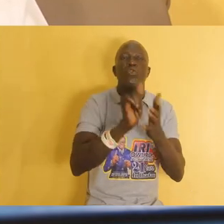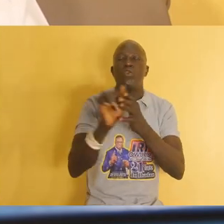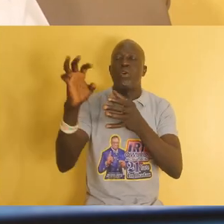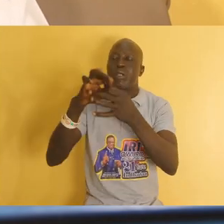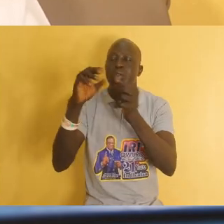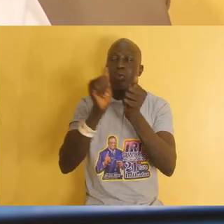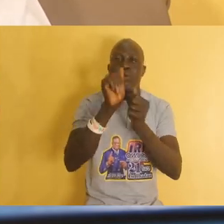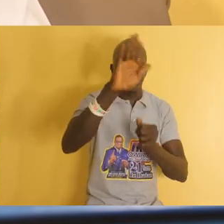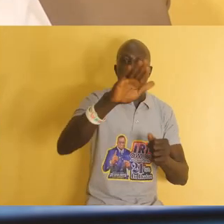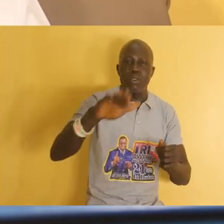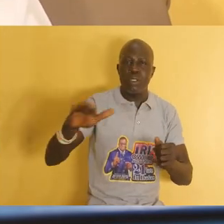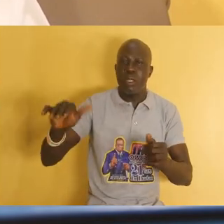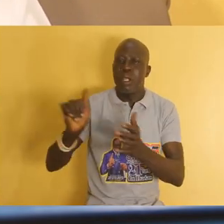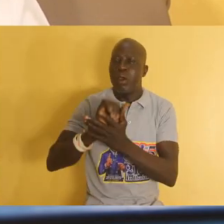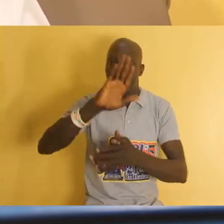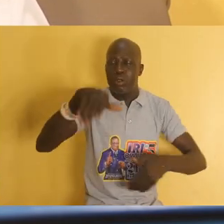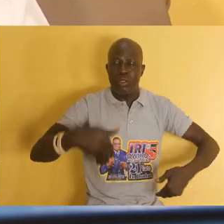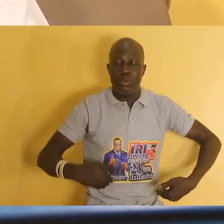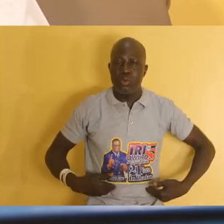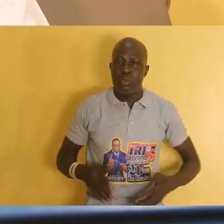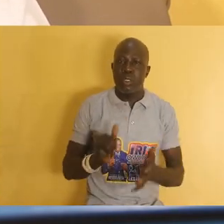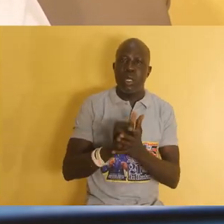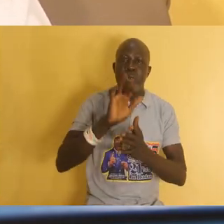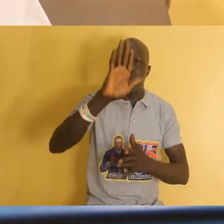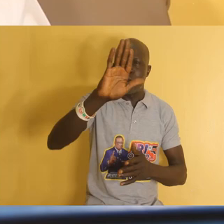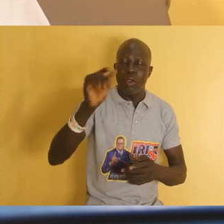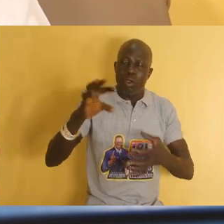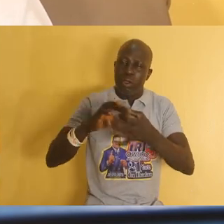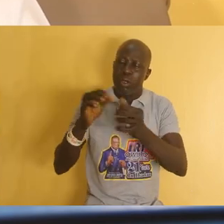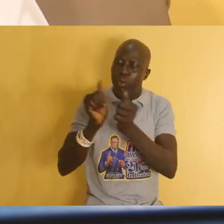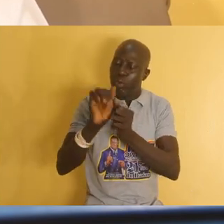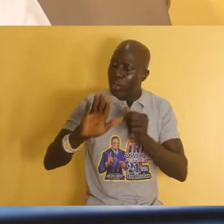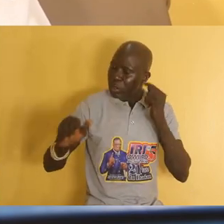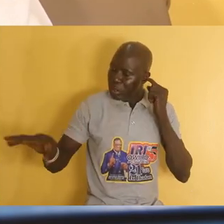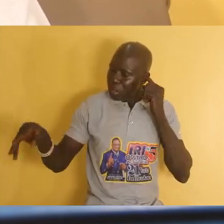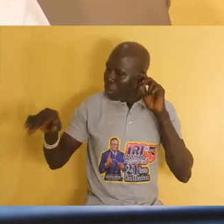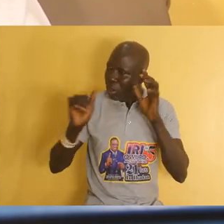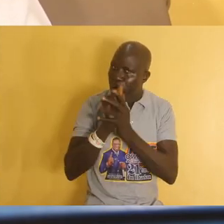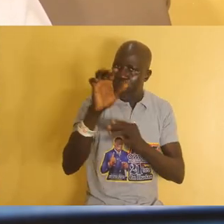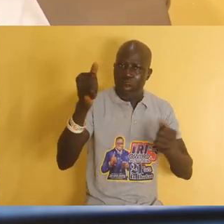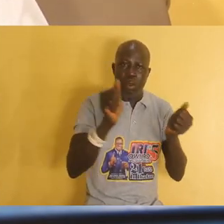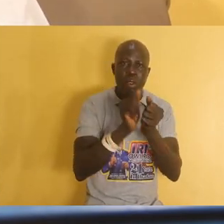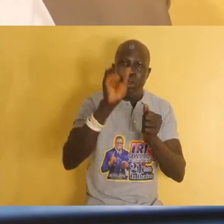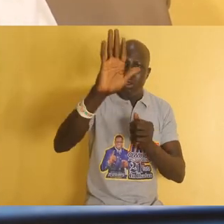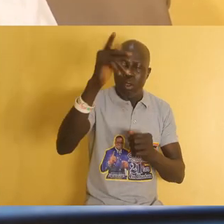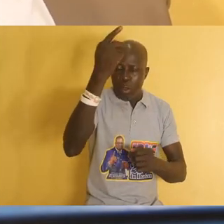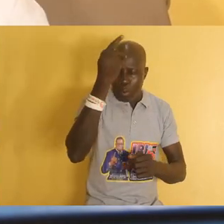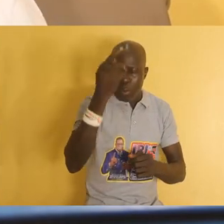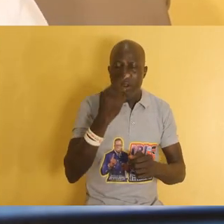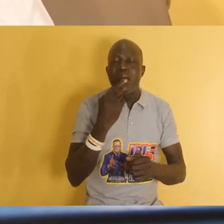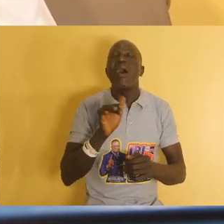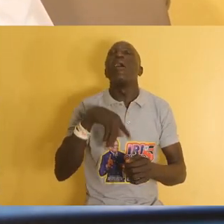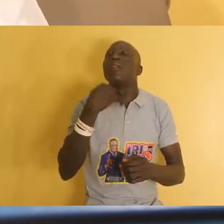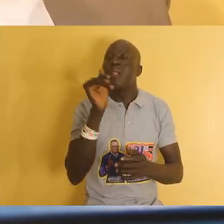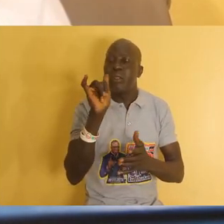You've connected with it. Those of you that connect for your children. And you that connect for you that connect yourself. And you that connect for the people that connect their parents. And you tell you